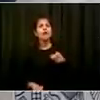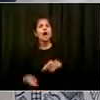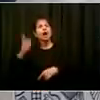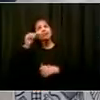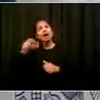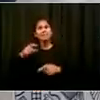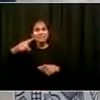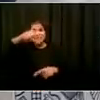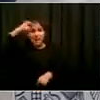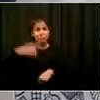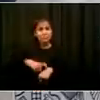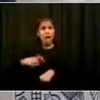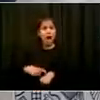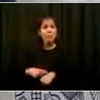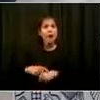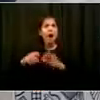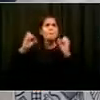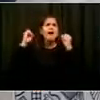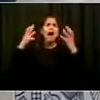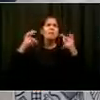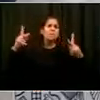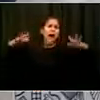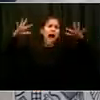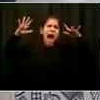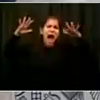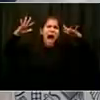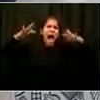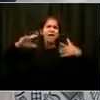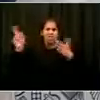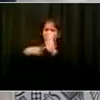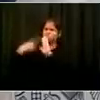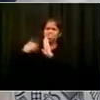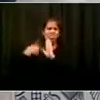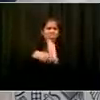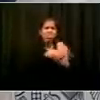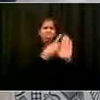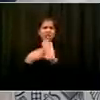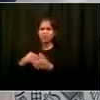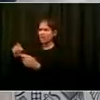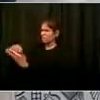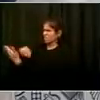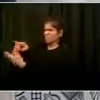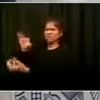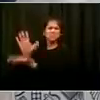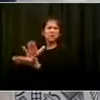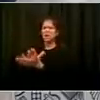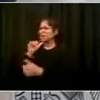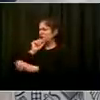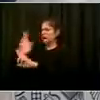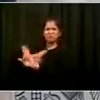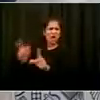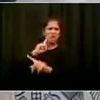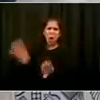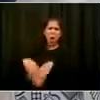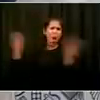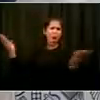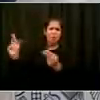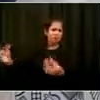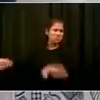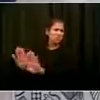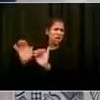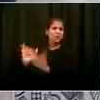Then we said, look, there's going to be a standard of what it would lead to a closure of schools. We kept to that standard. Folks who